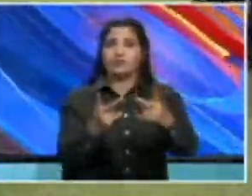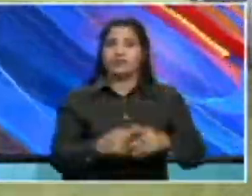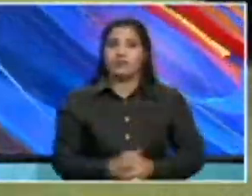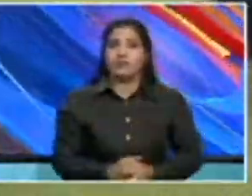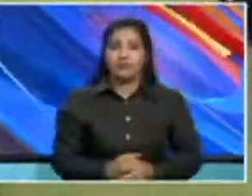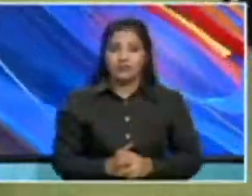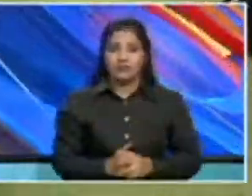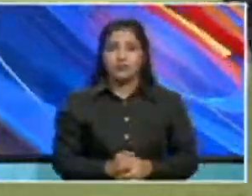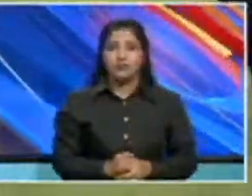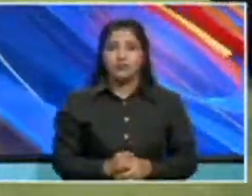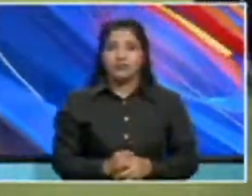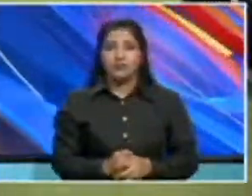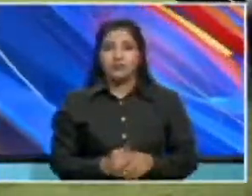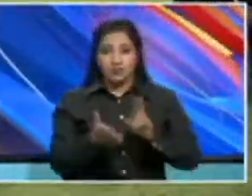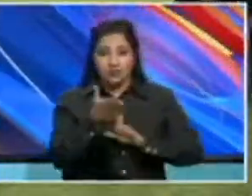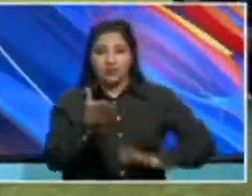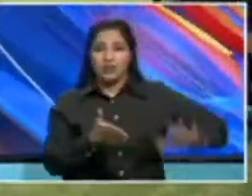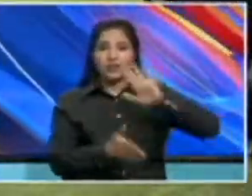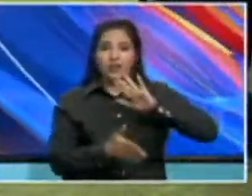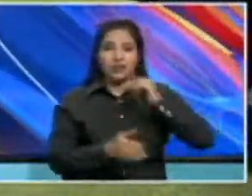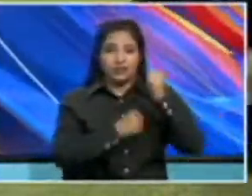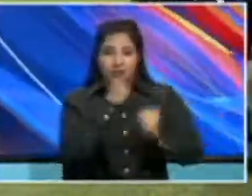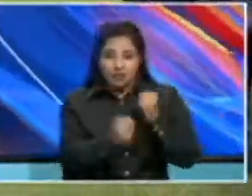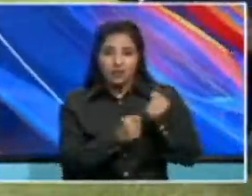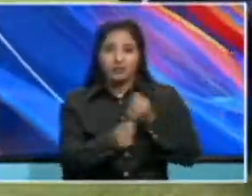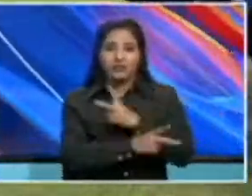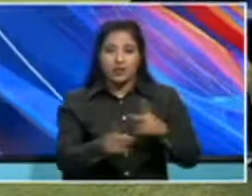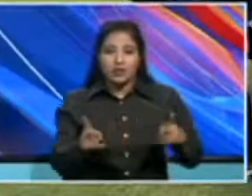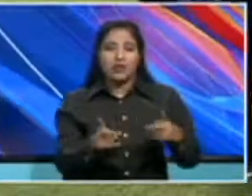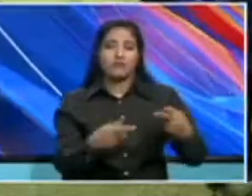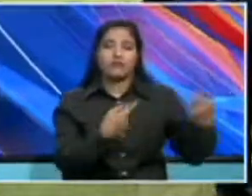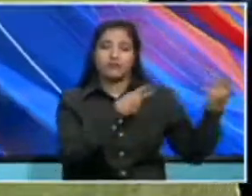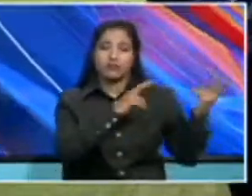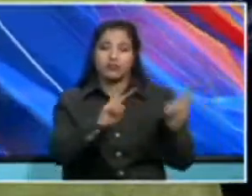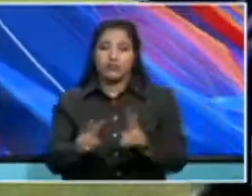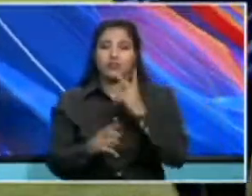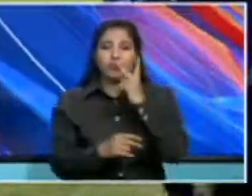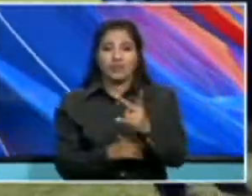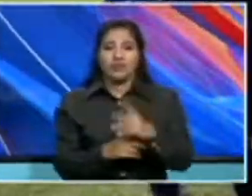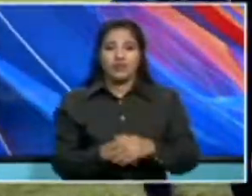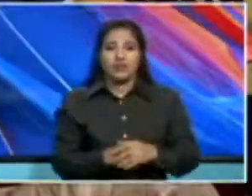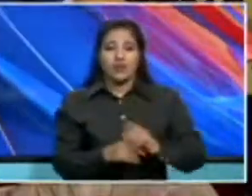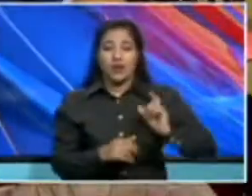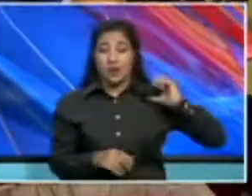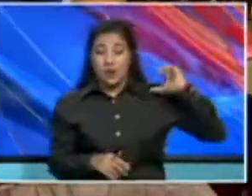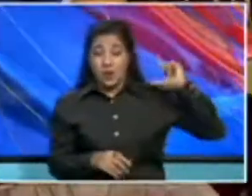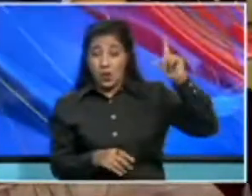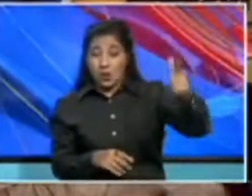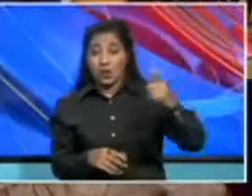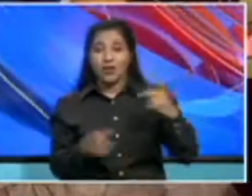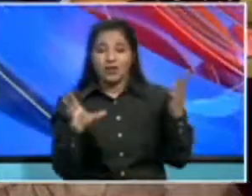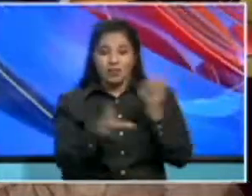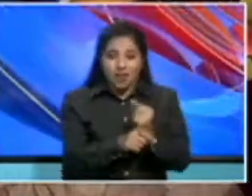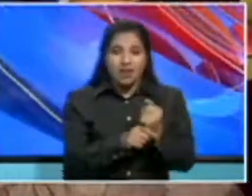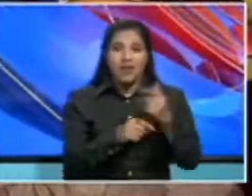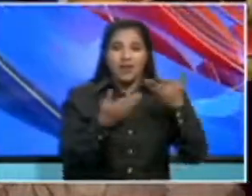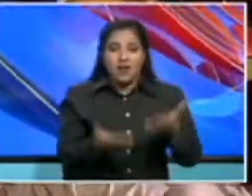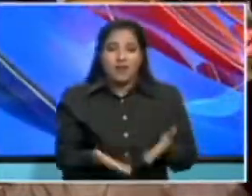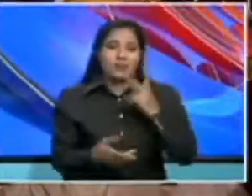And of course, the National Games, as one must remember, is making a comeback after a long gap of nearly 7